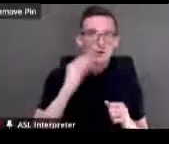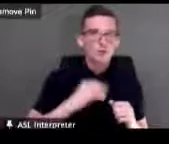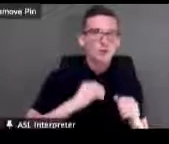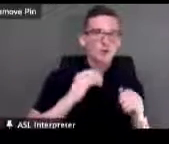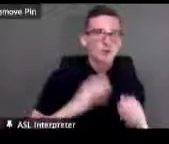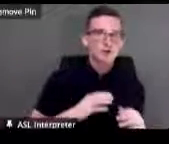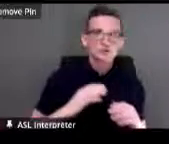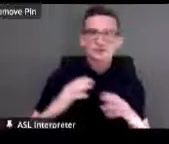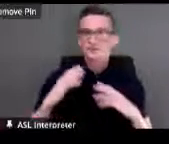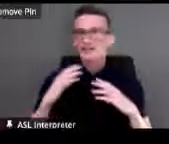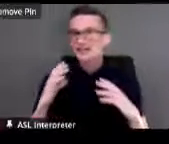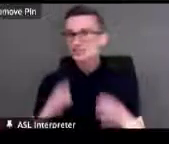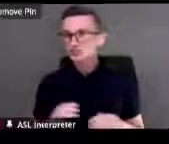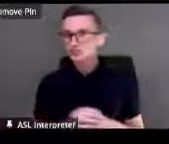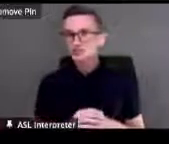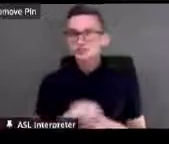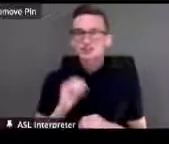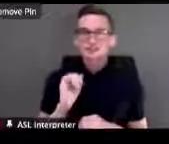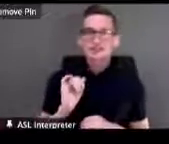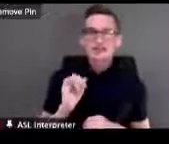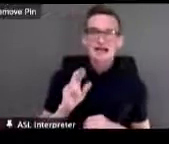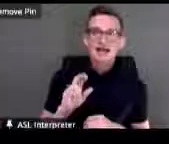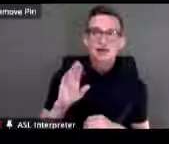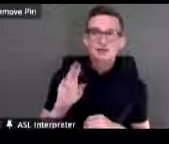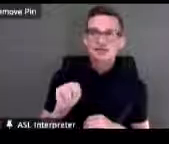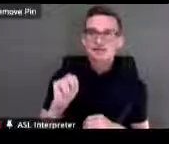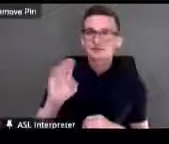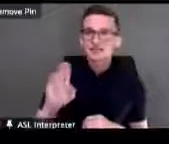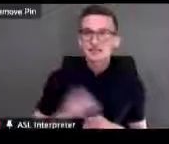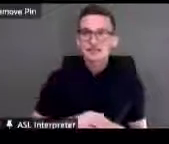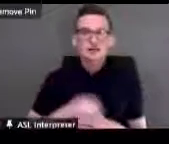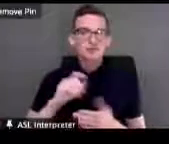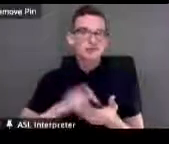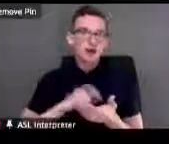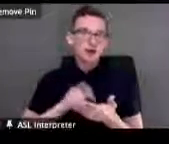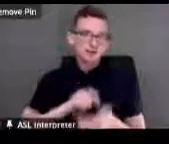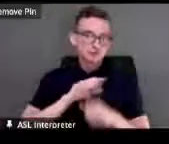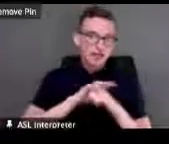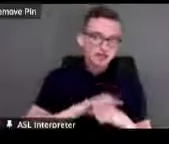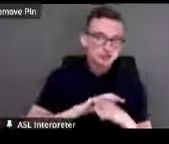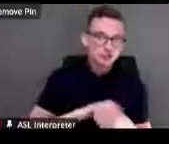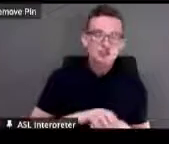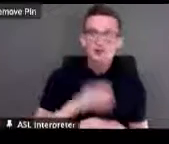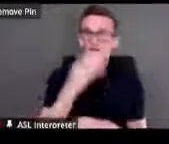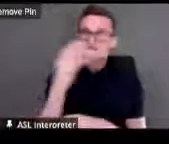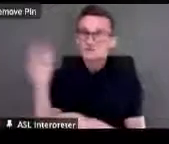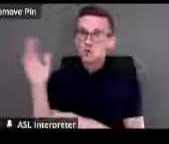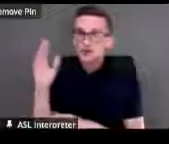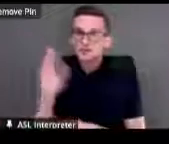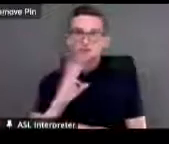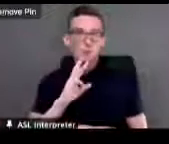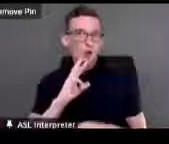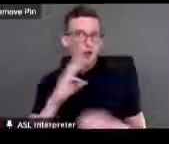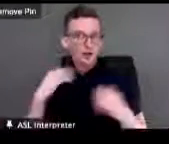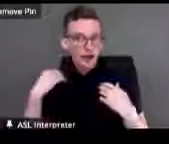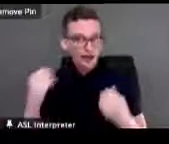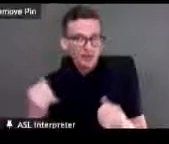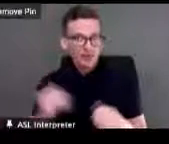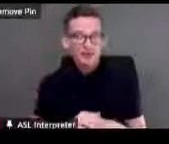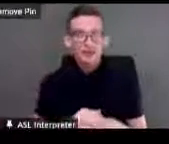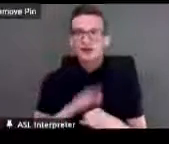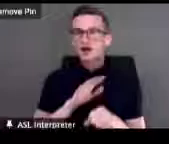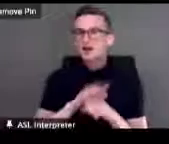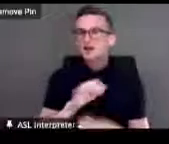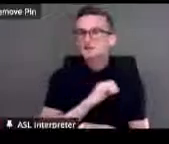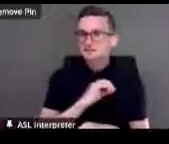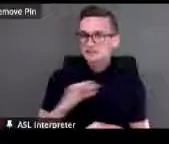Airbnbs for housing. There's mining pressure, health of our forest and watershed, and adequate staff to